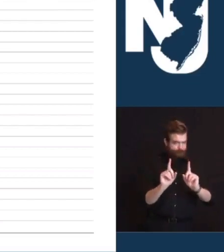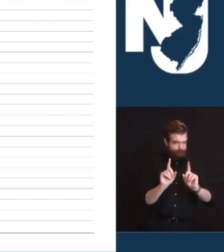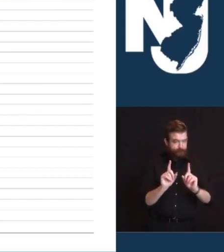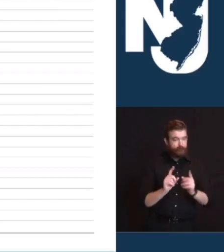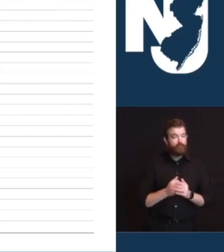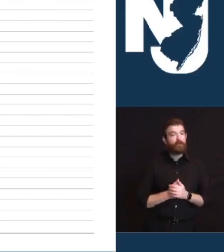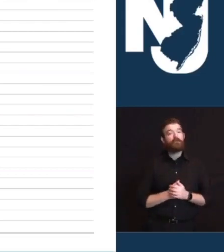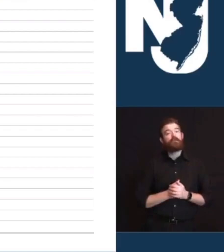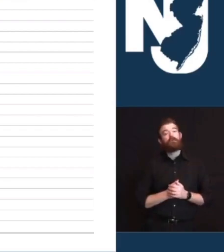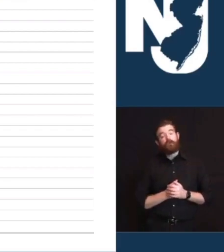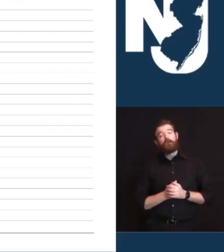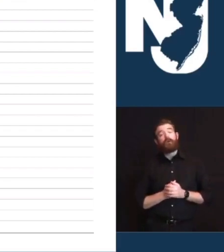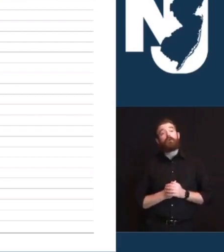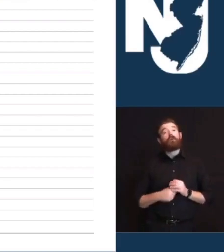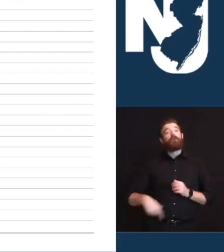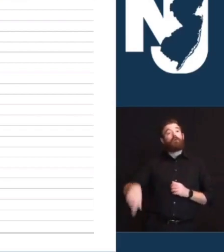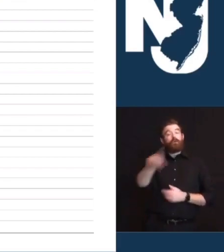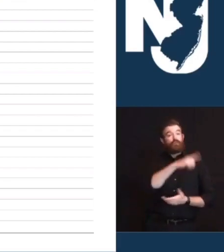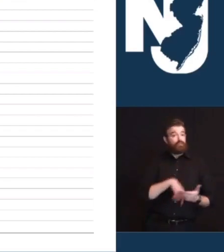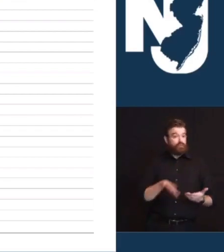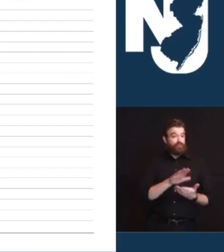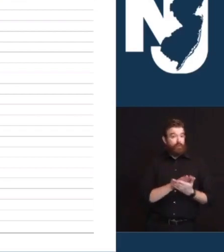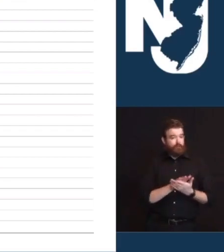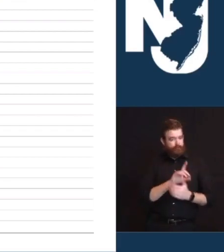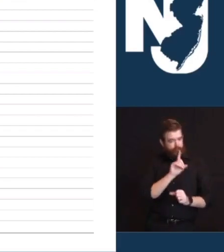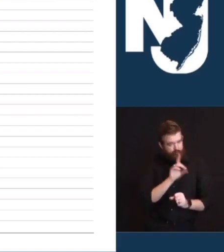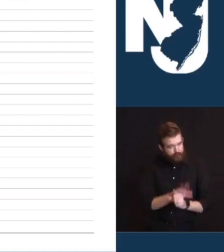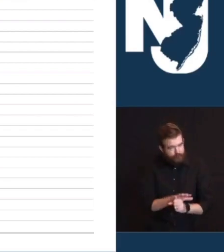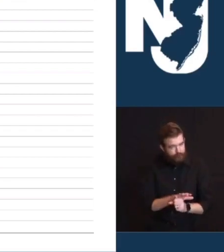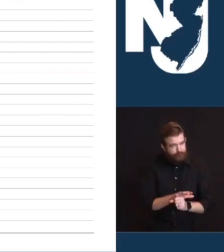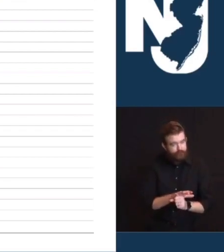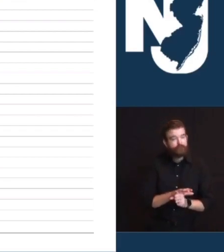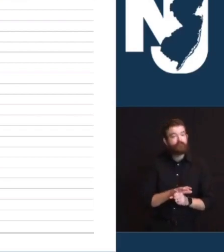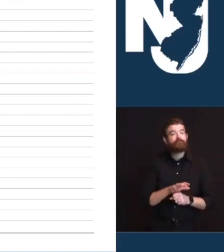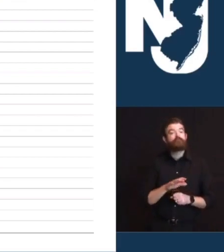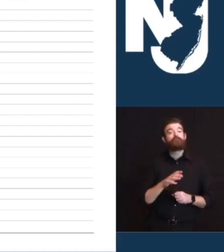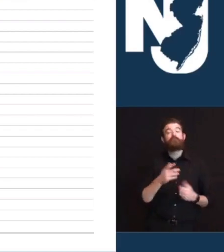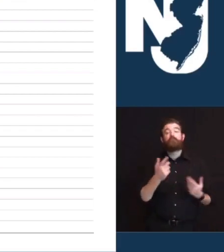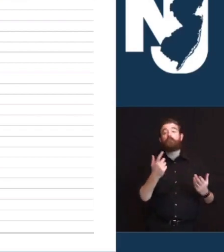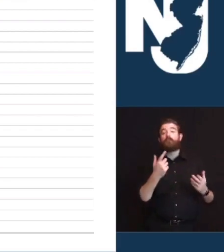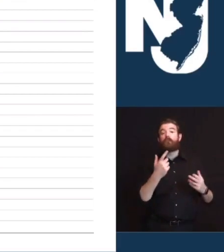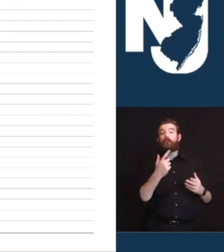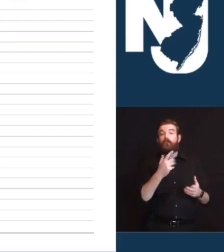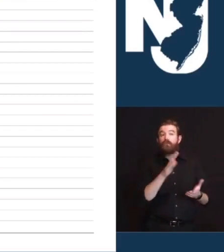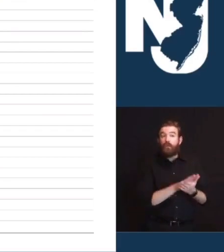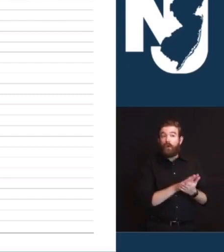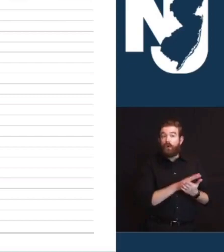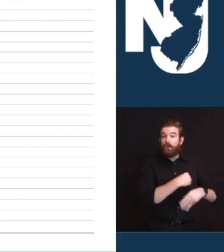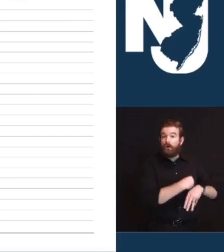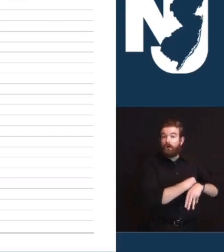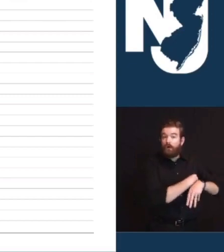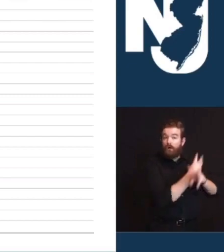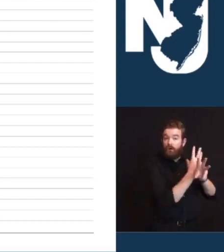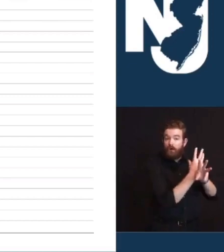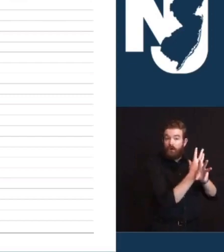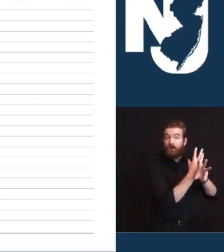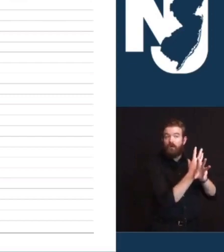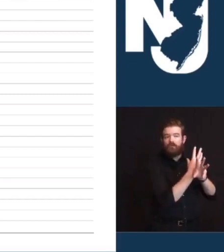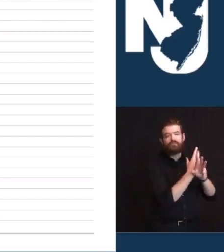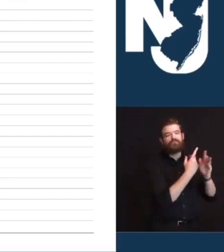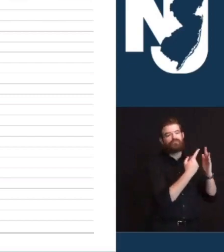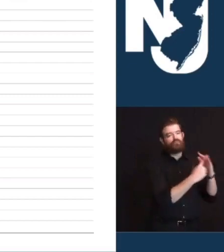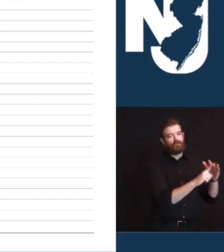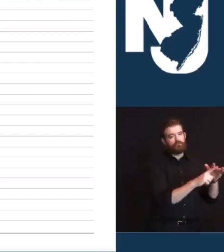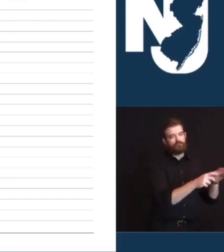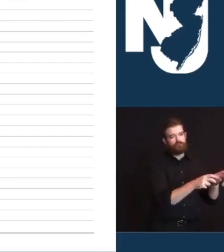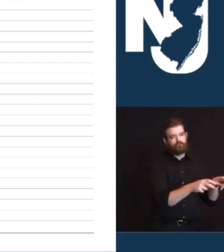committed to, the remote category is slowly but surely shifting over either to hybrid, in